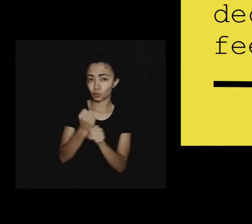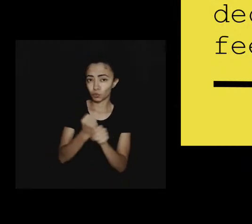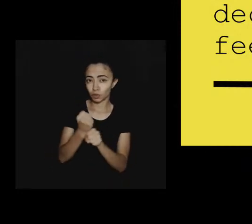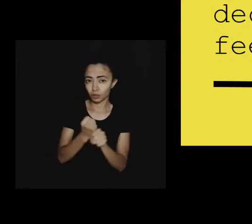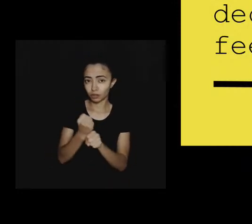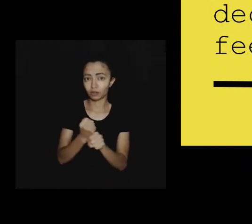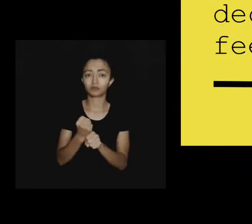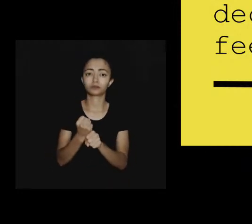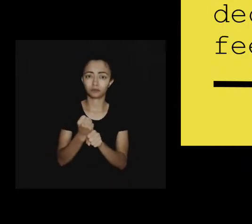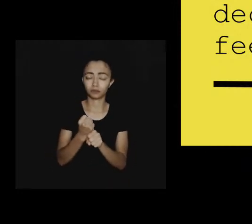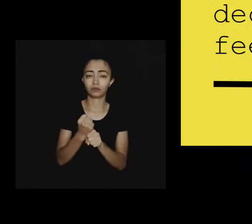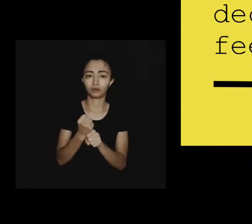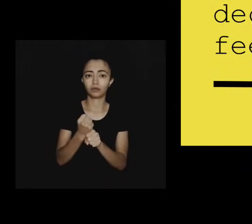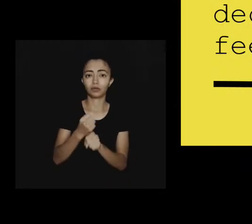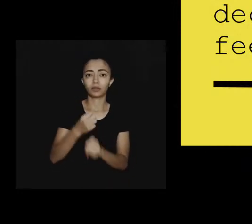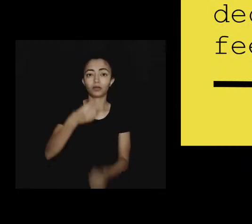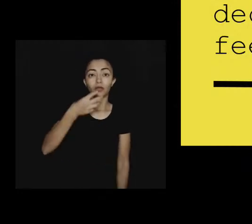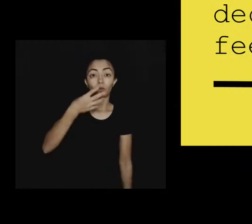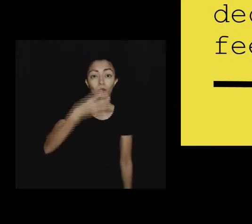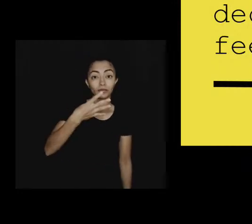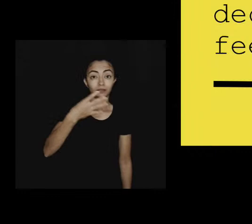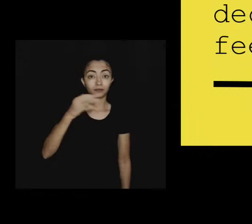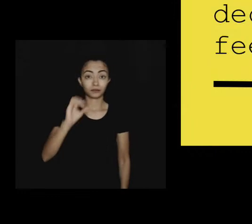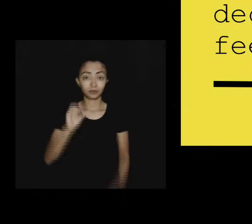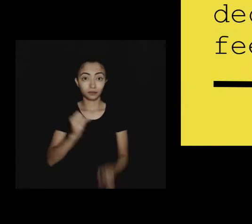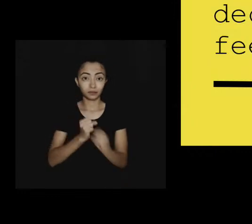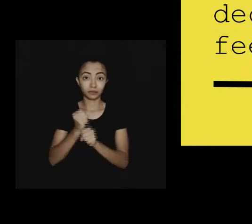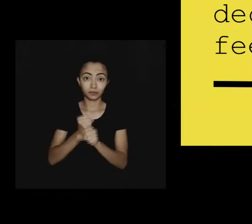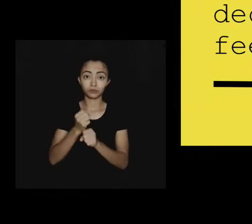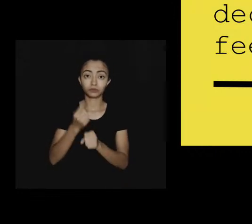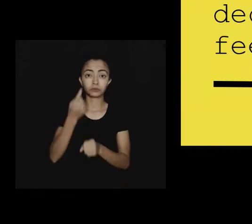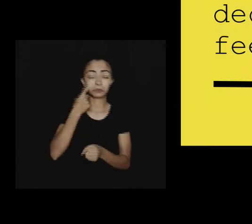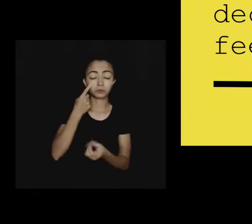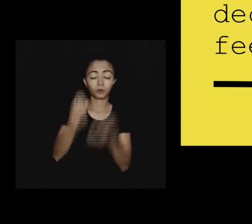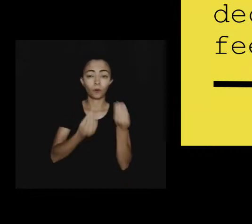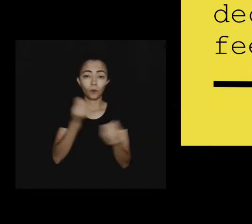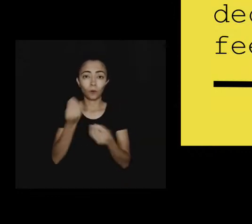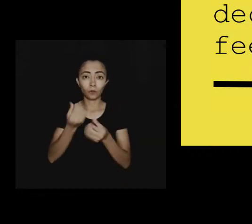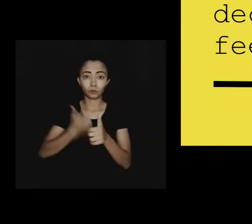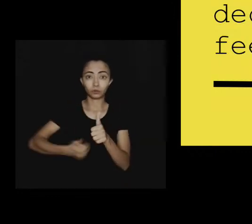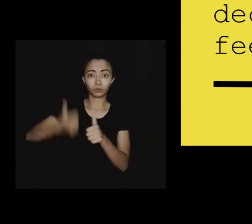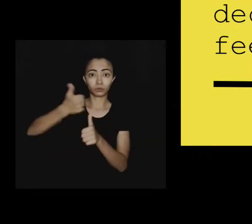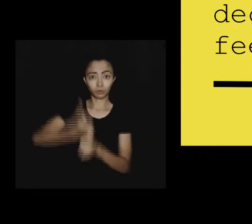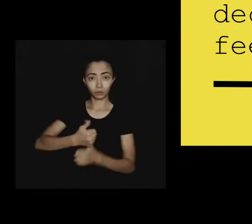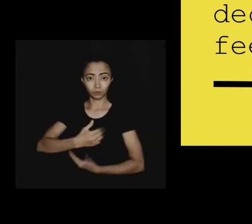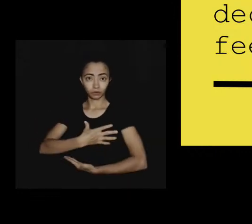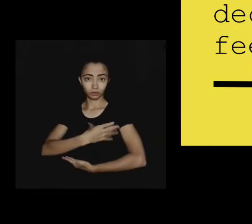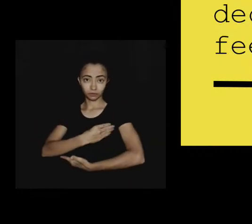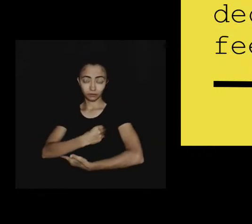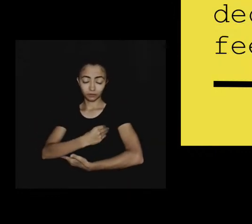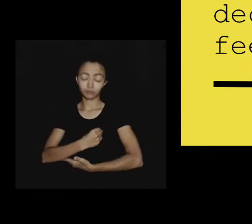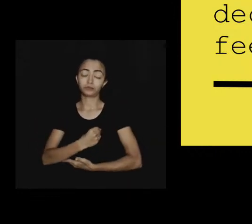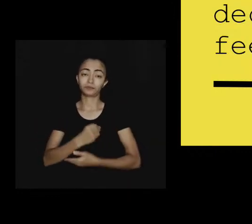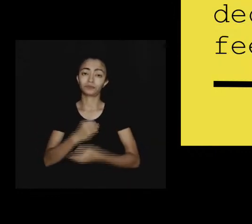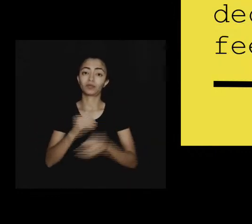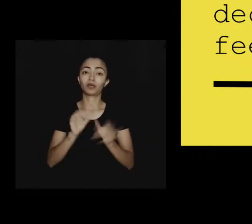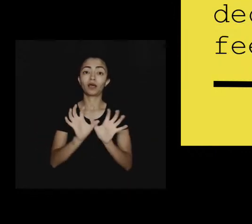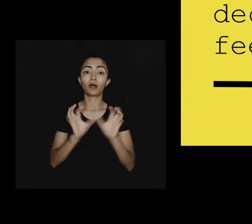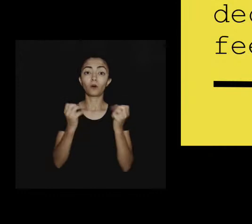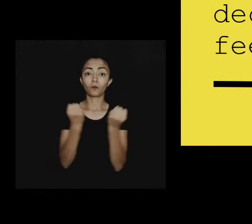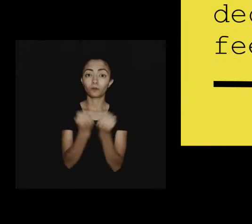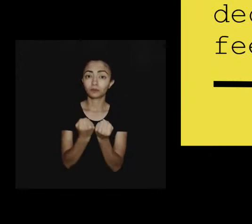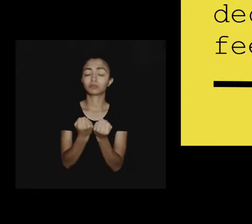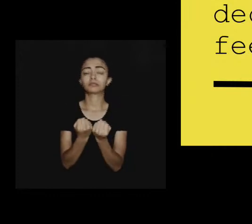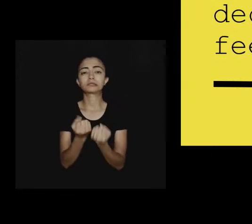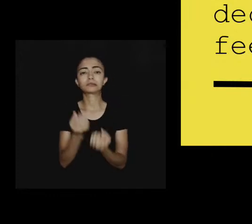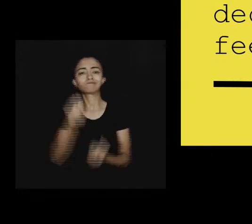a significant amount of advocacy and science to understanding different aspects of this. So today I'm going to be sharing